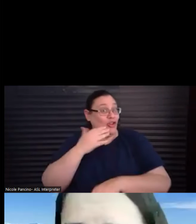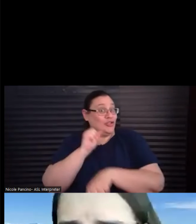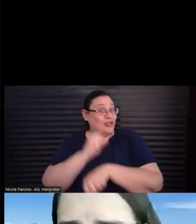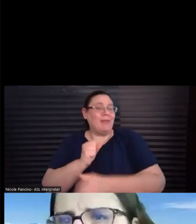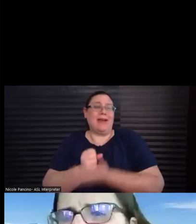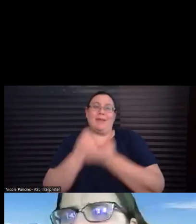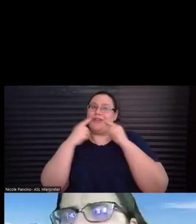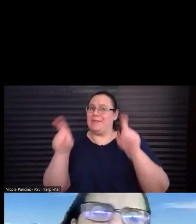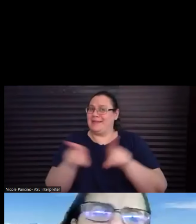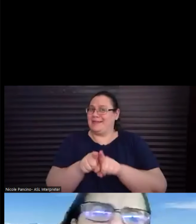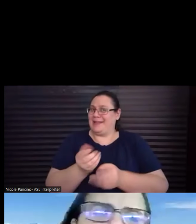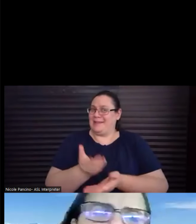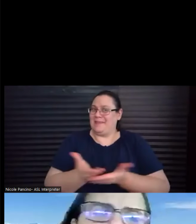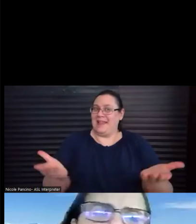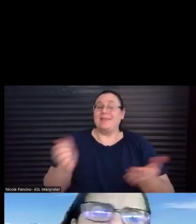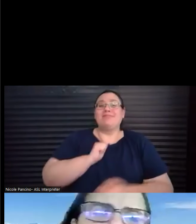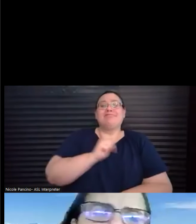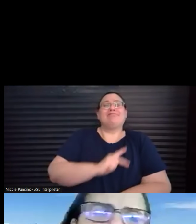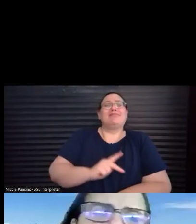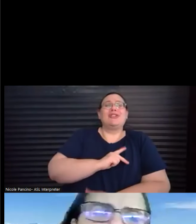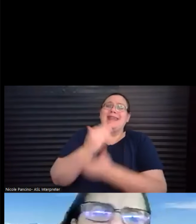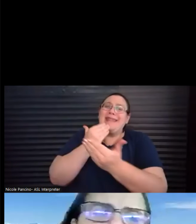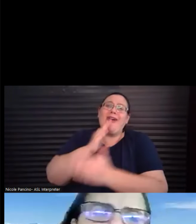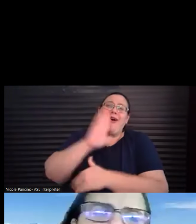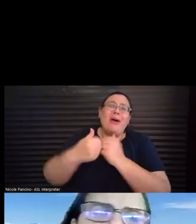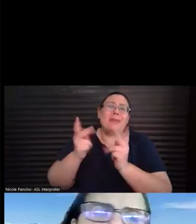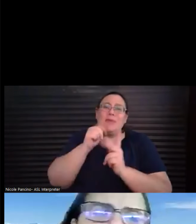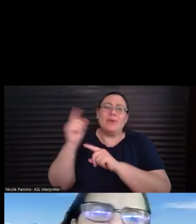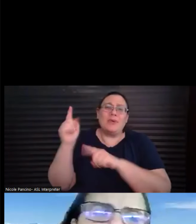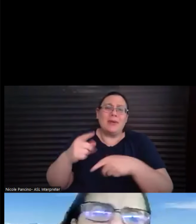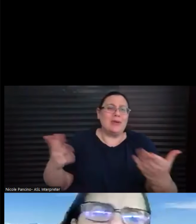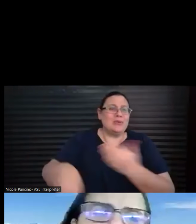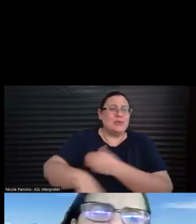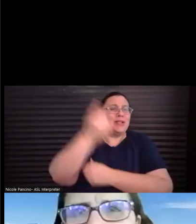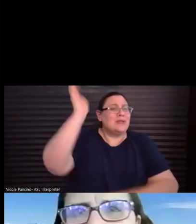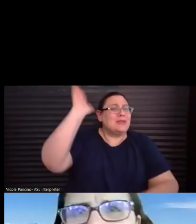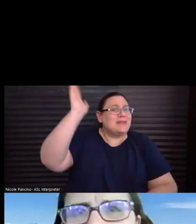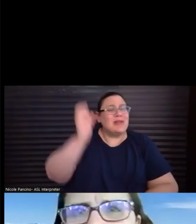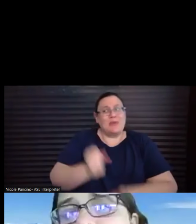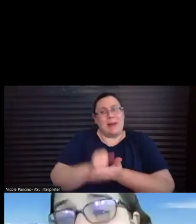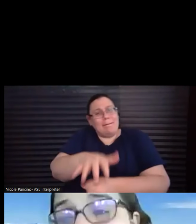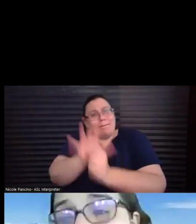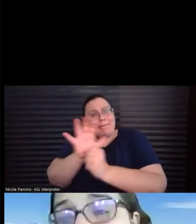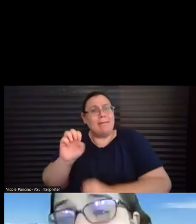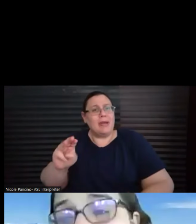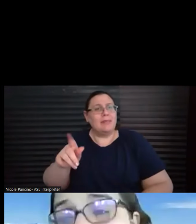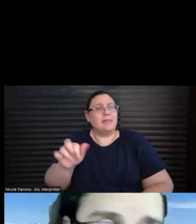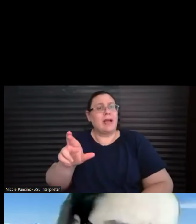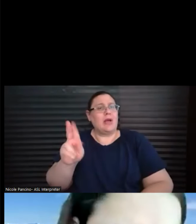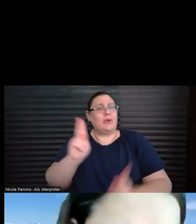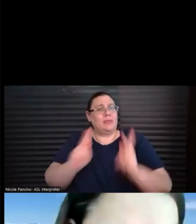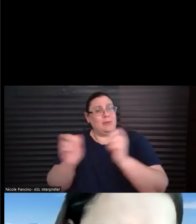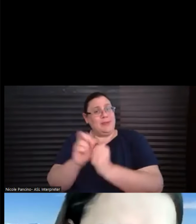I want to personally thank all of today's speakers for helping empower people with disabilities through employment.